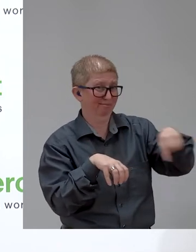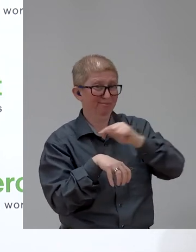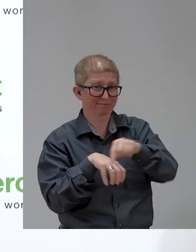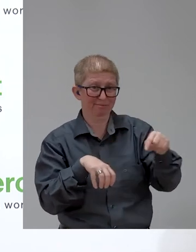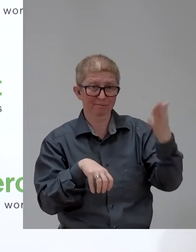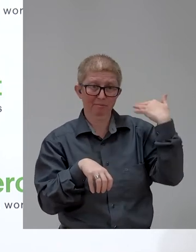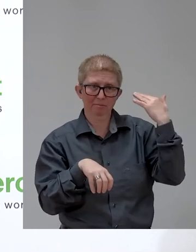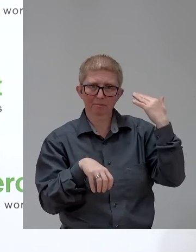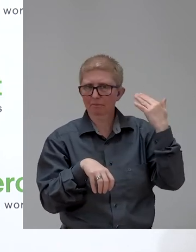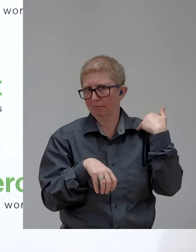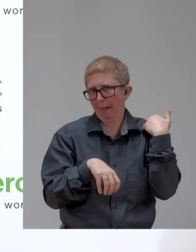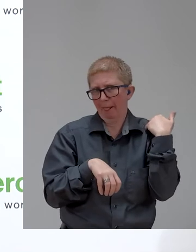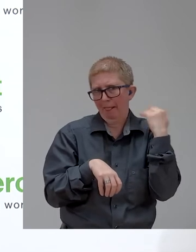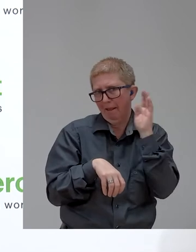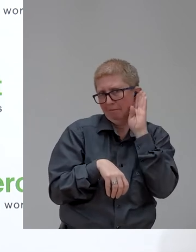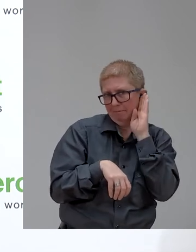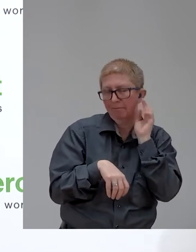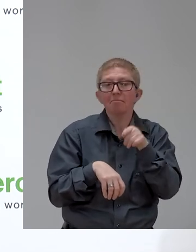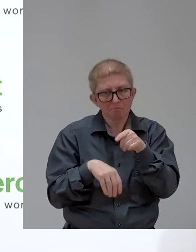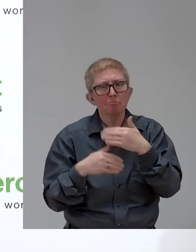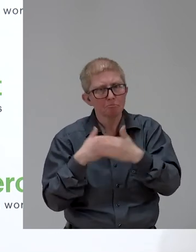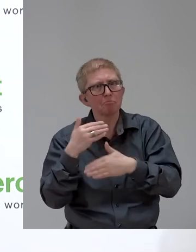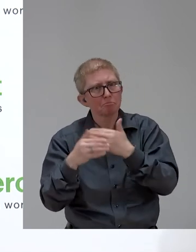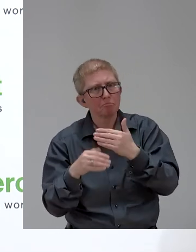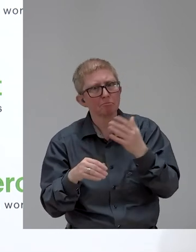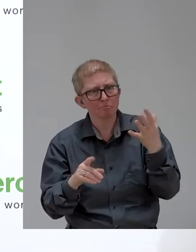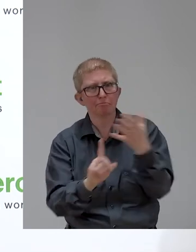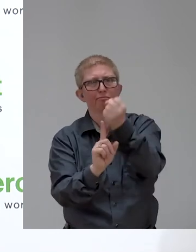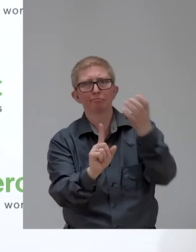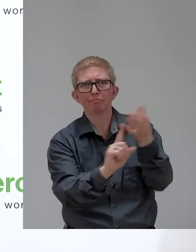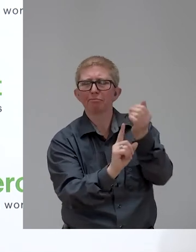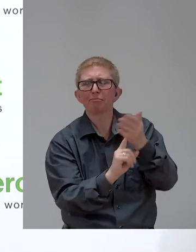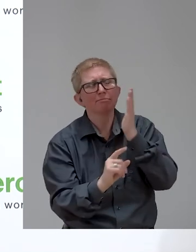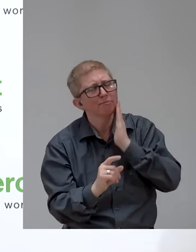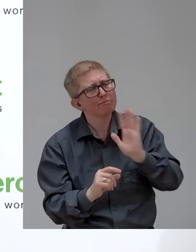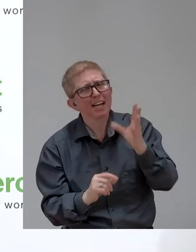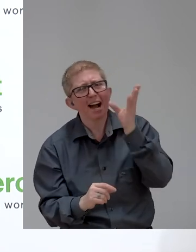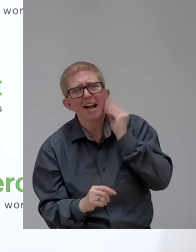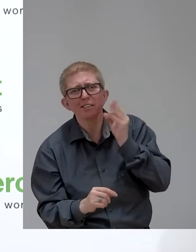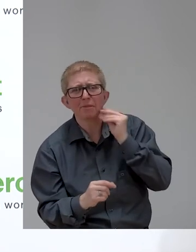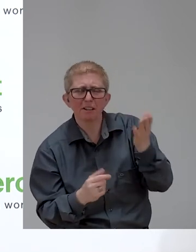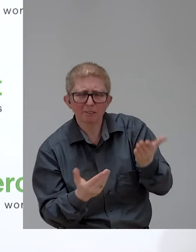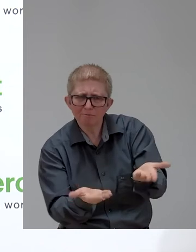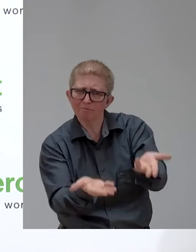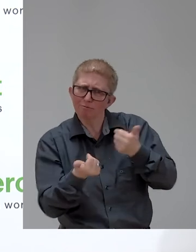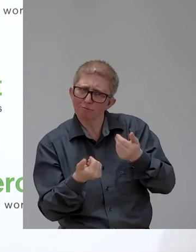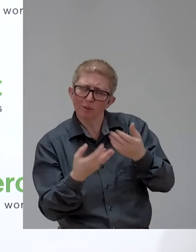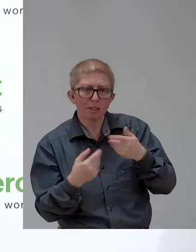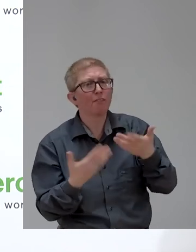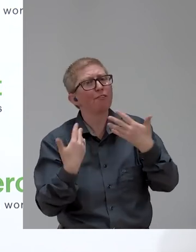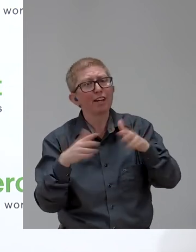Can you share a bit more your experience? What did it take? What did you learn? What are the success factors, or maybe the barriers also, that you were facing